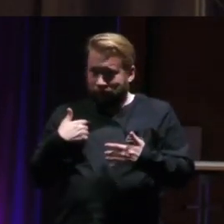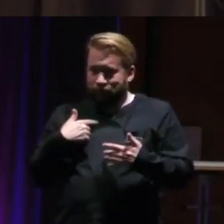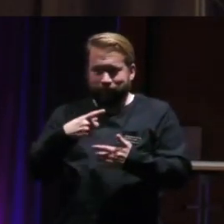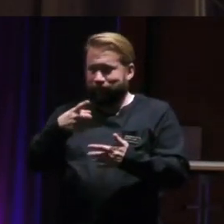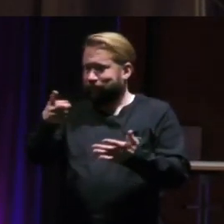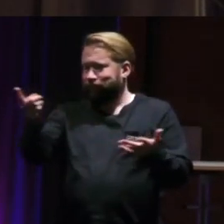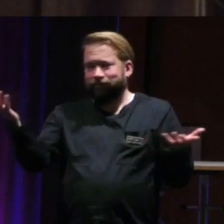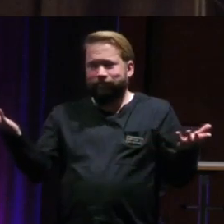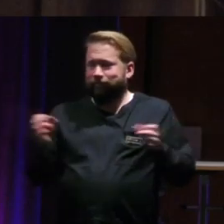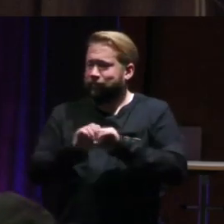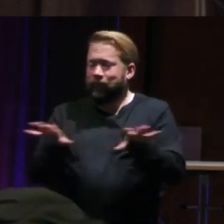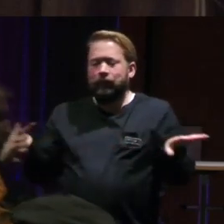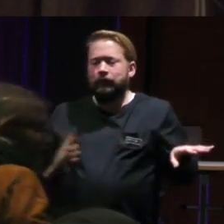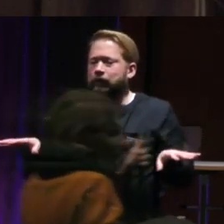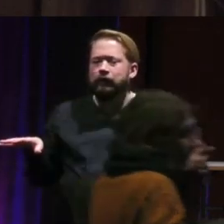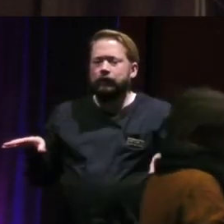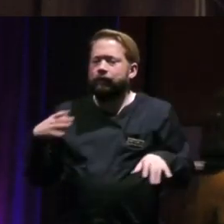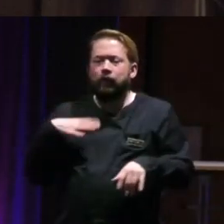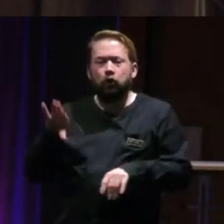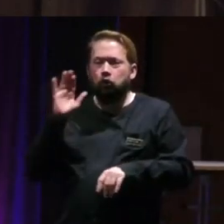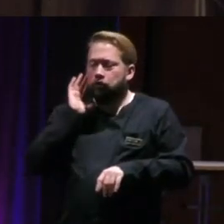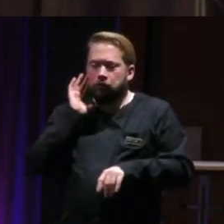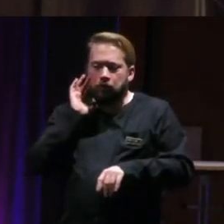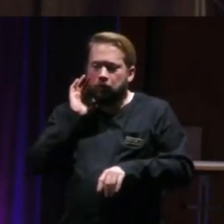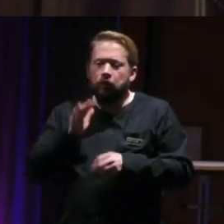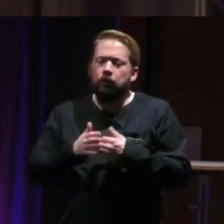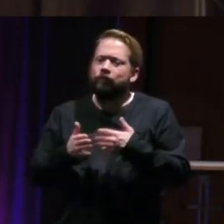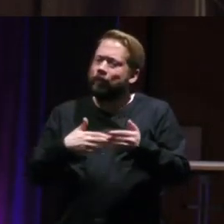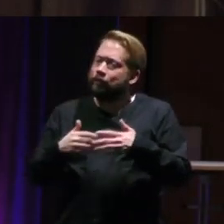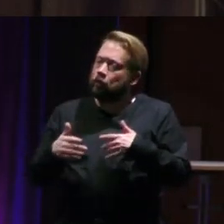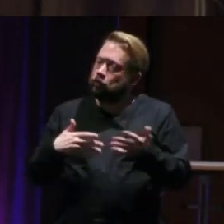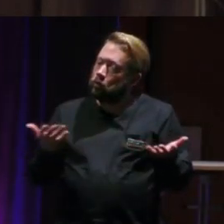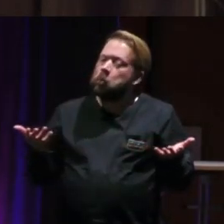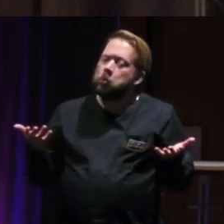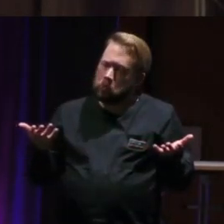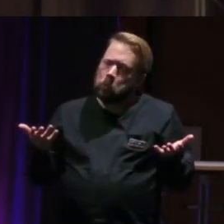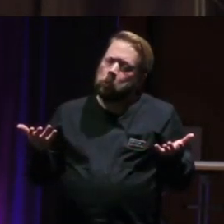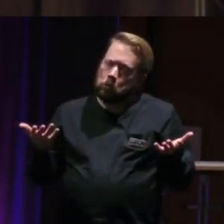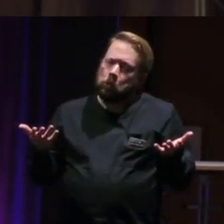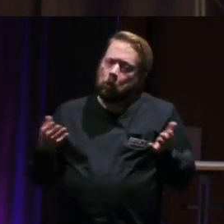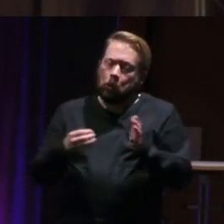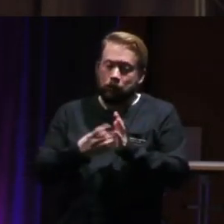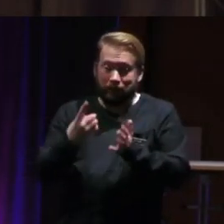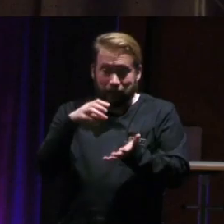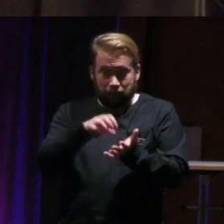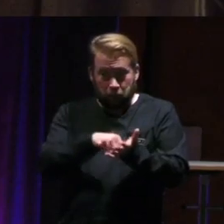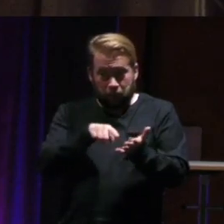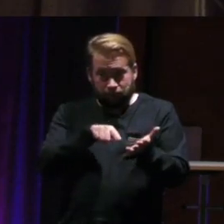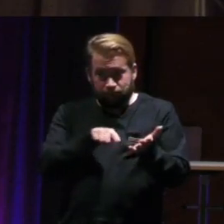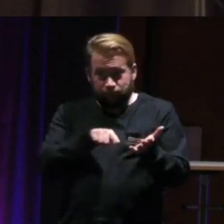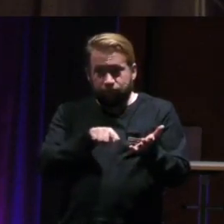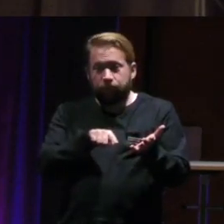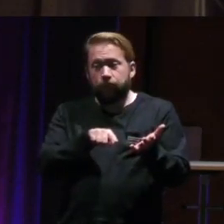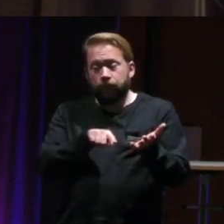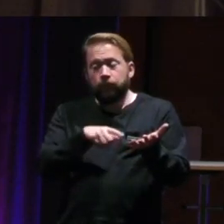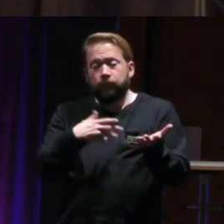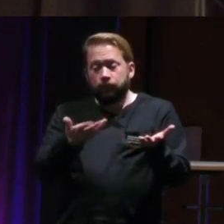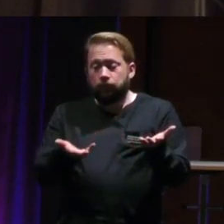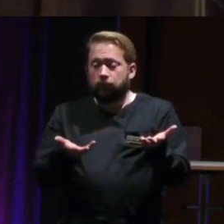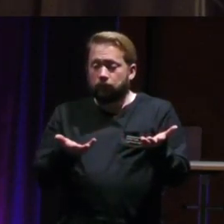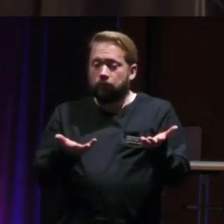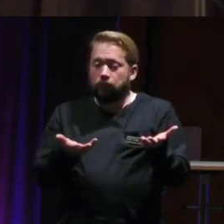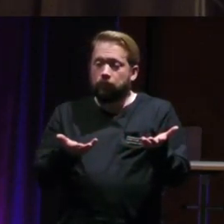ago. Because the situation, that's what we're talking about.